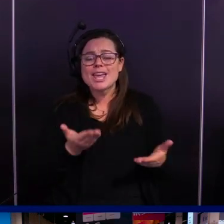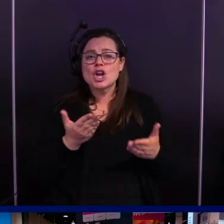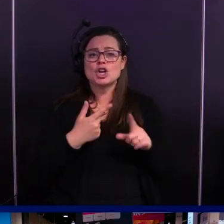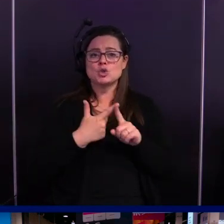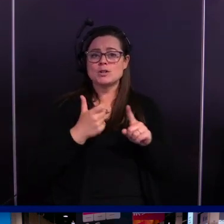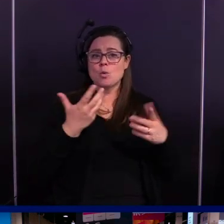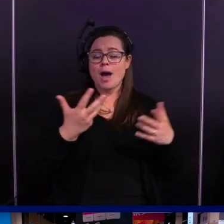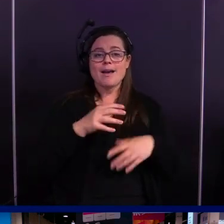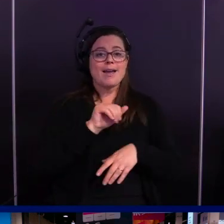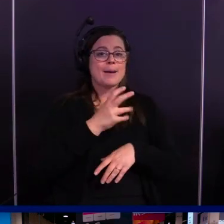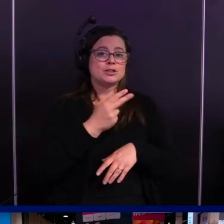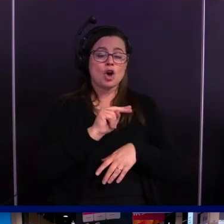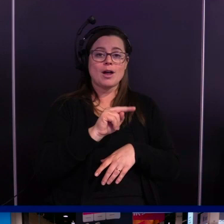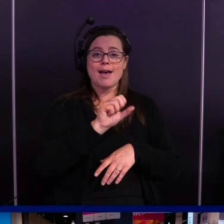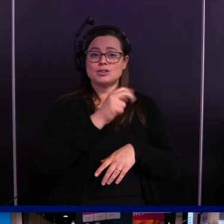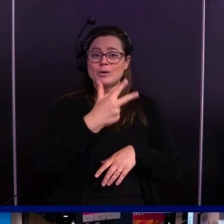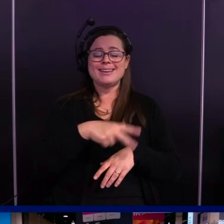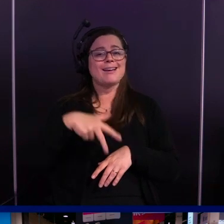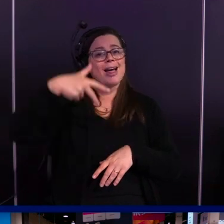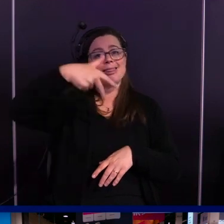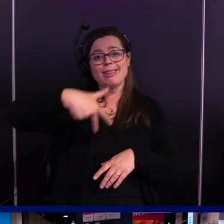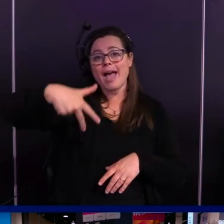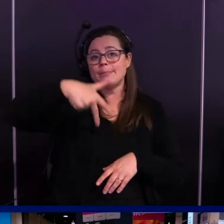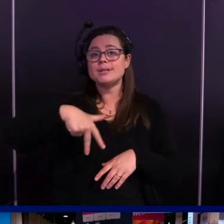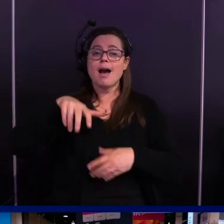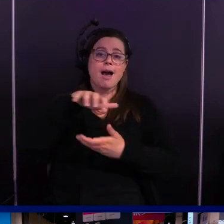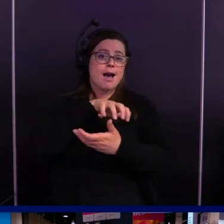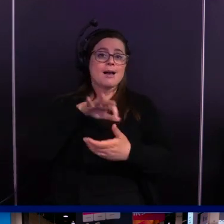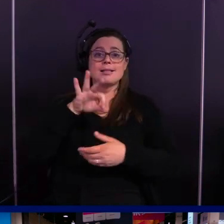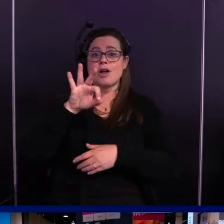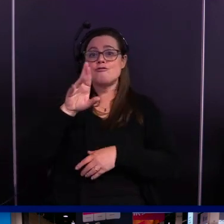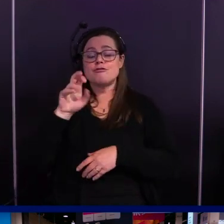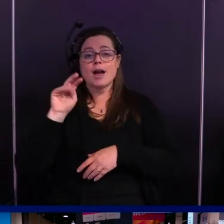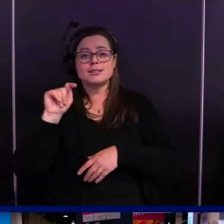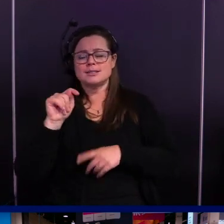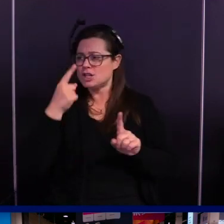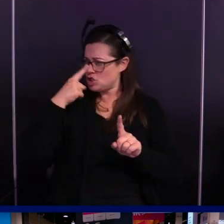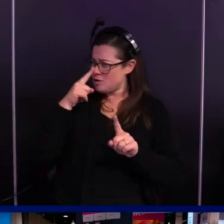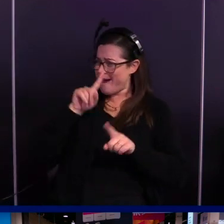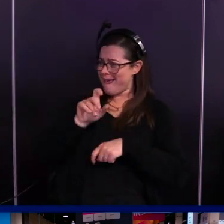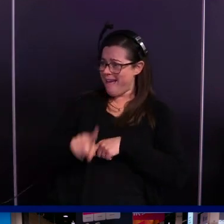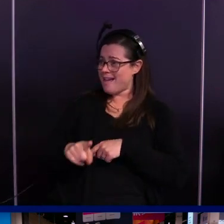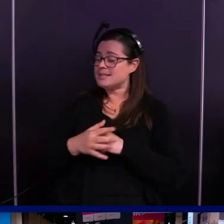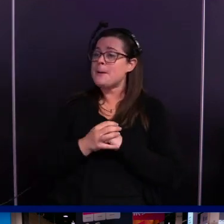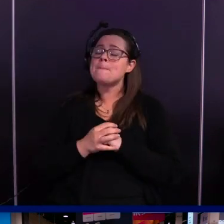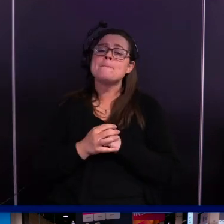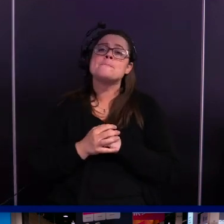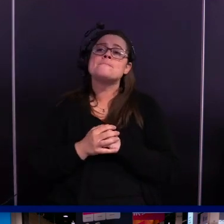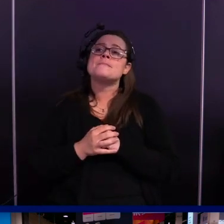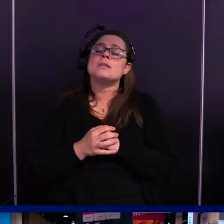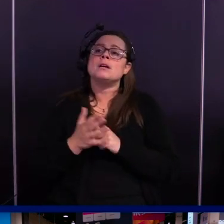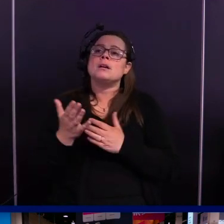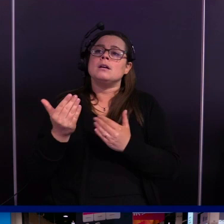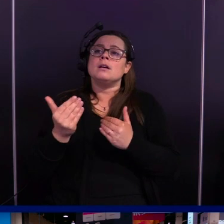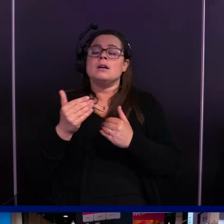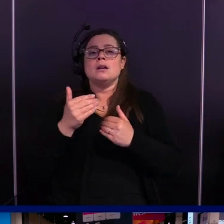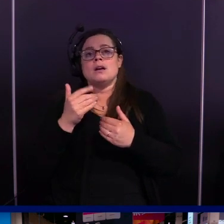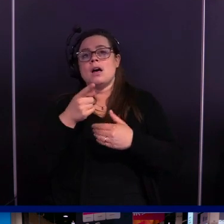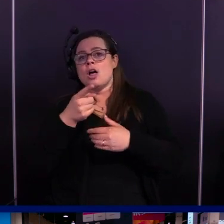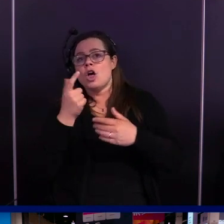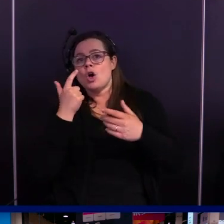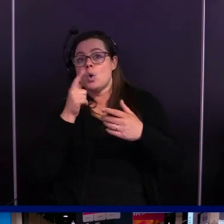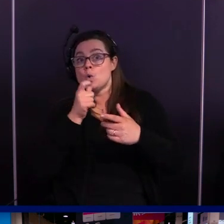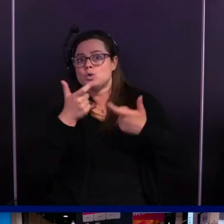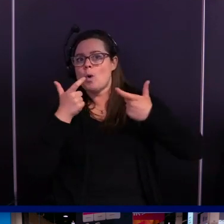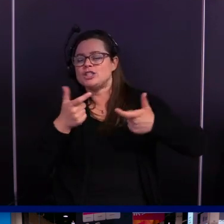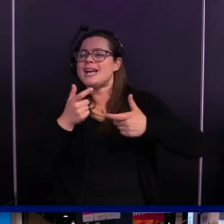Amazon S3, Lambda, or it could be CloudFront. Raghav, can I ask a question? Can you help our viewers understand